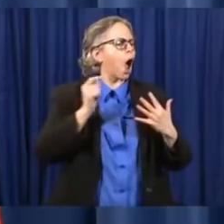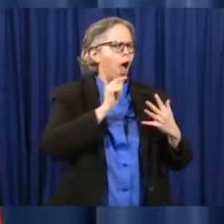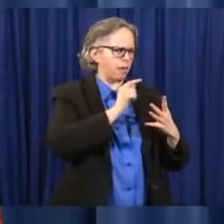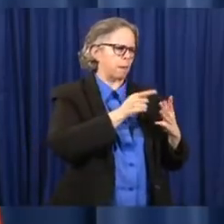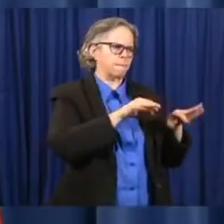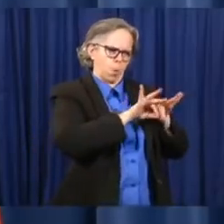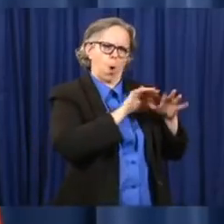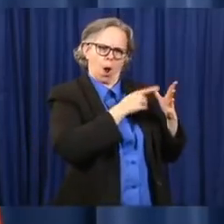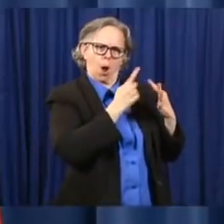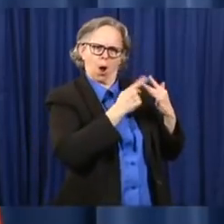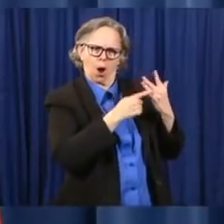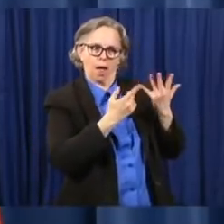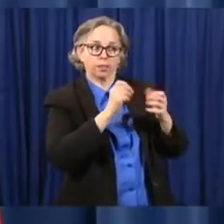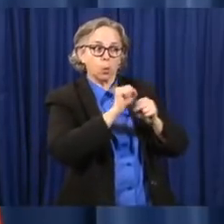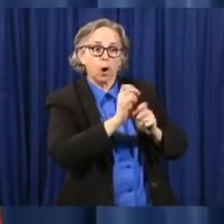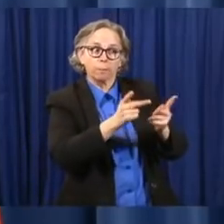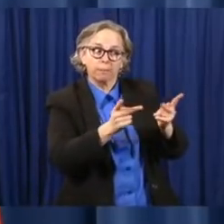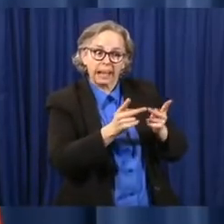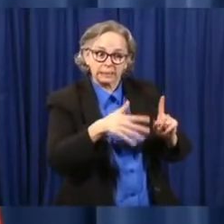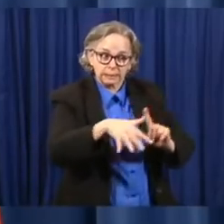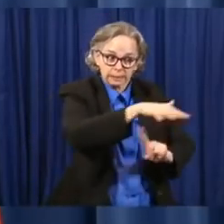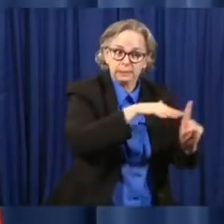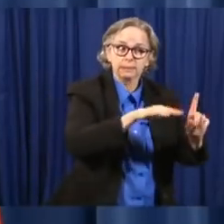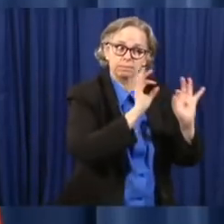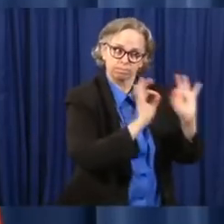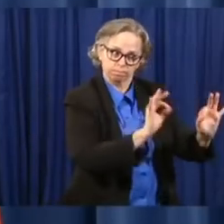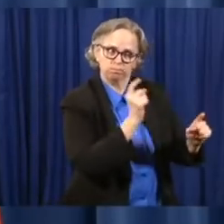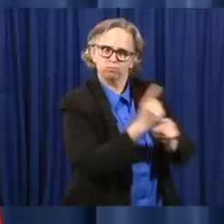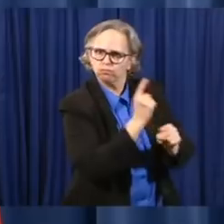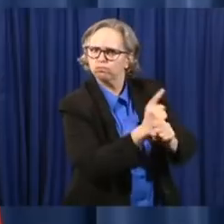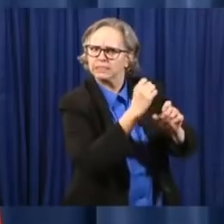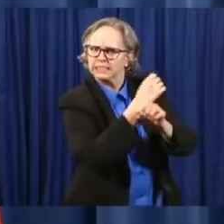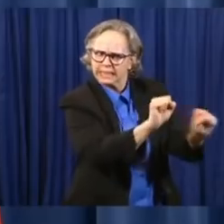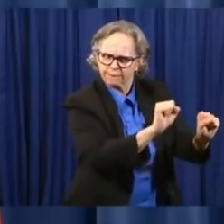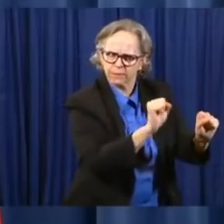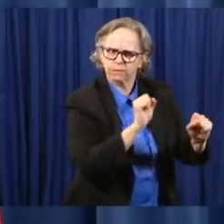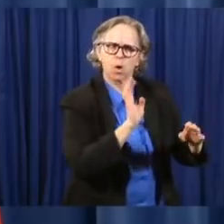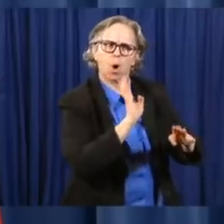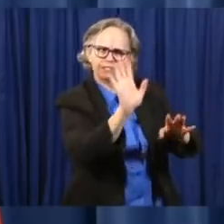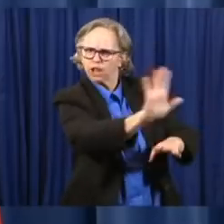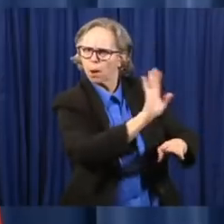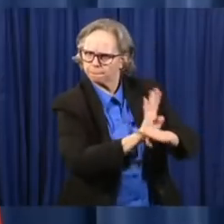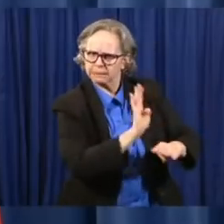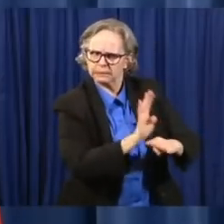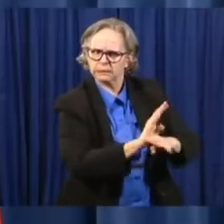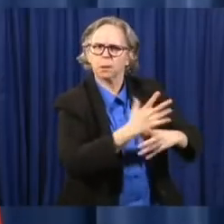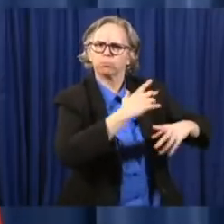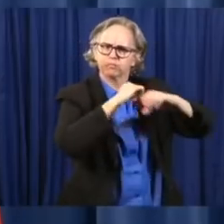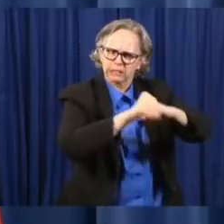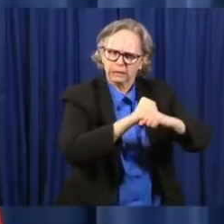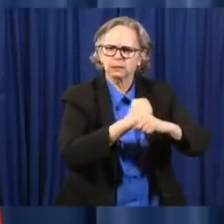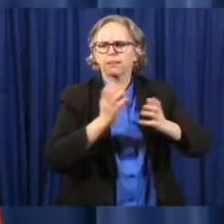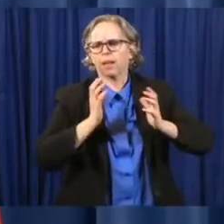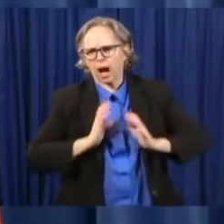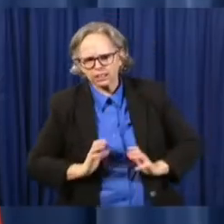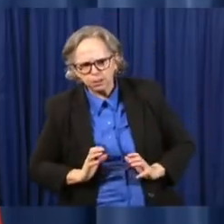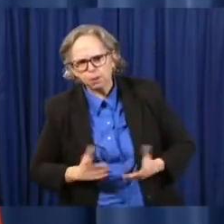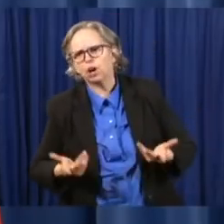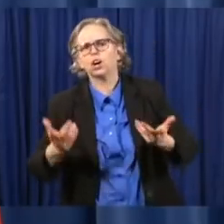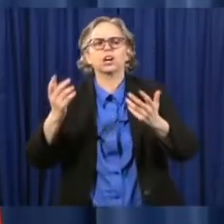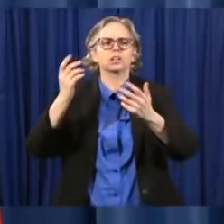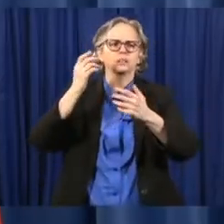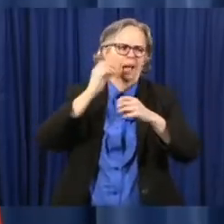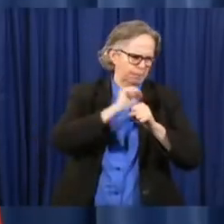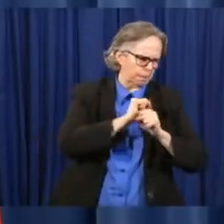what the companies do, businesses do to protect their customers, but also to protect the folks